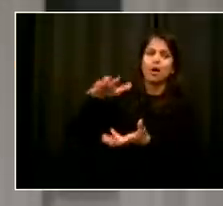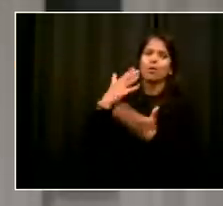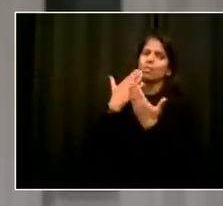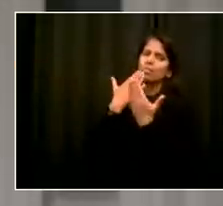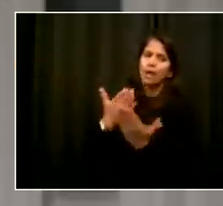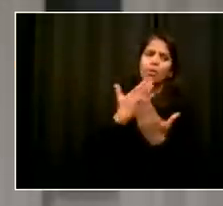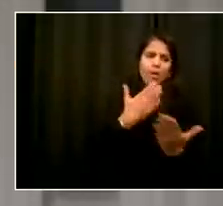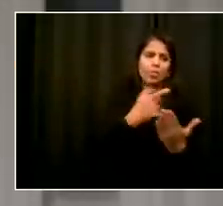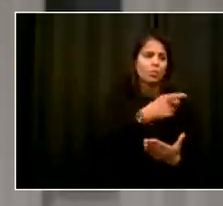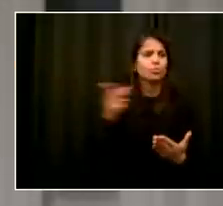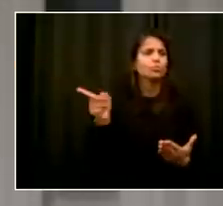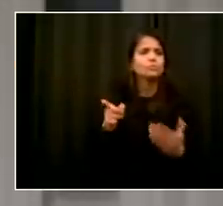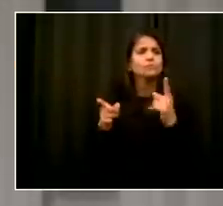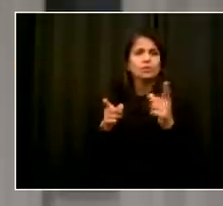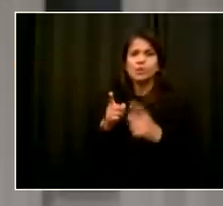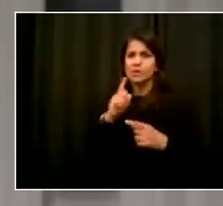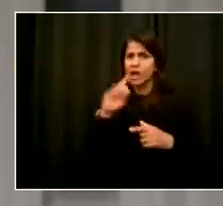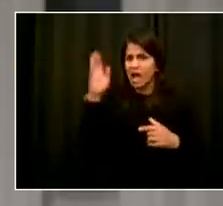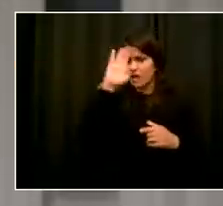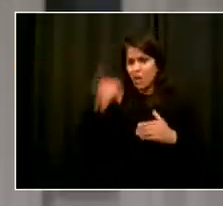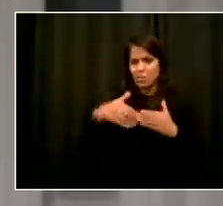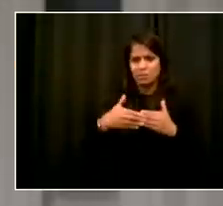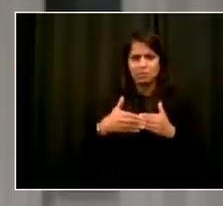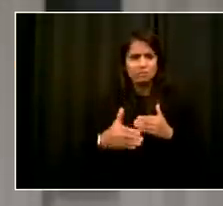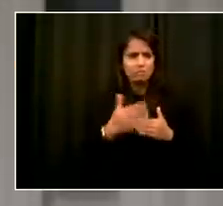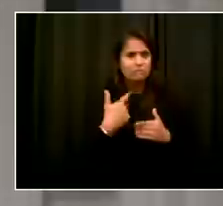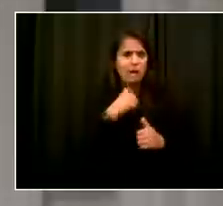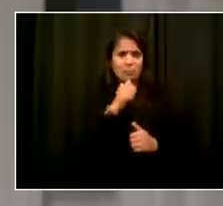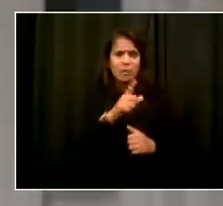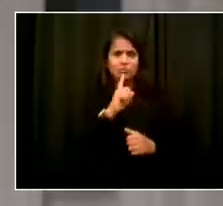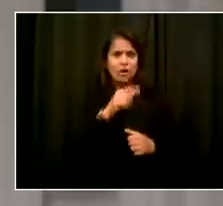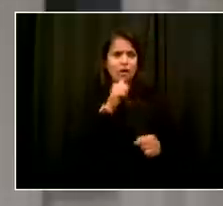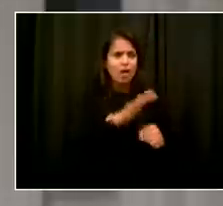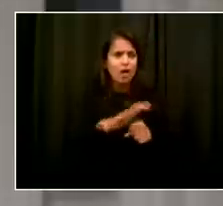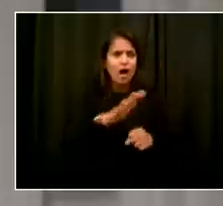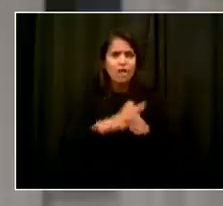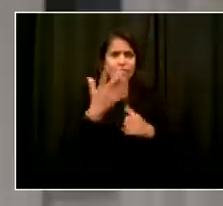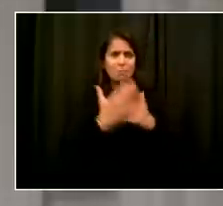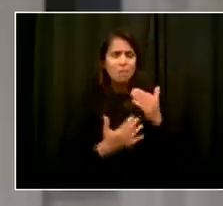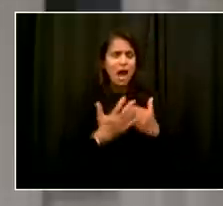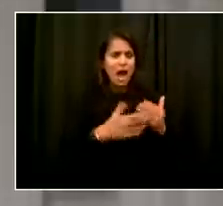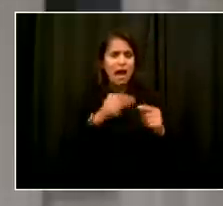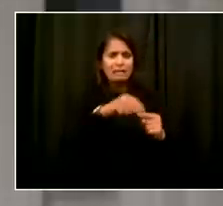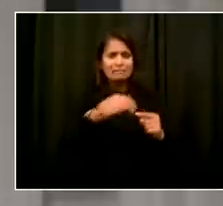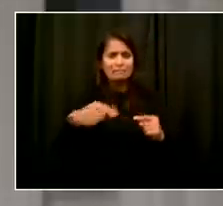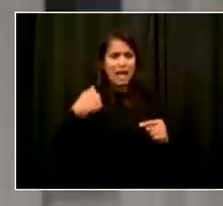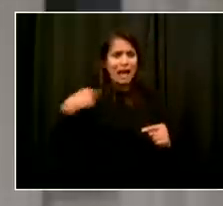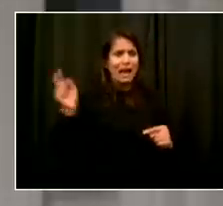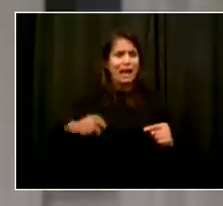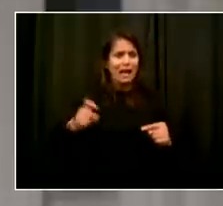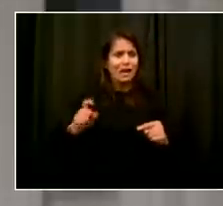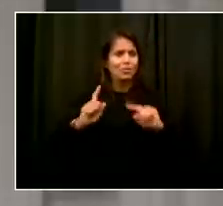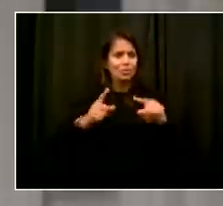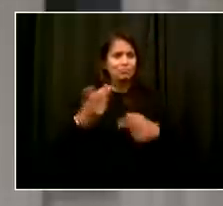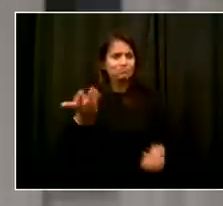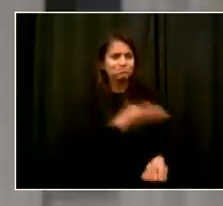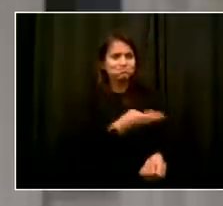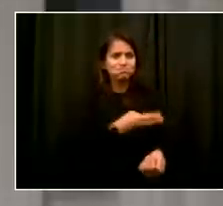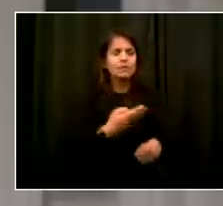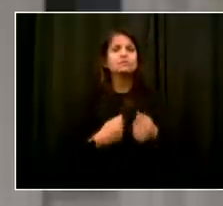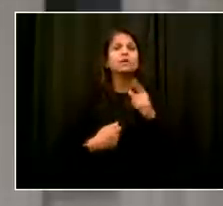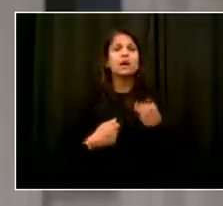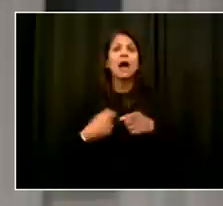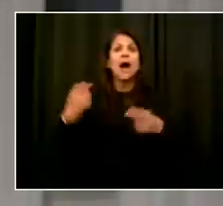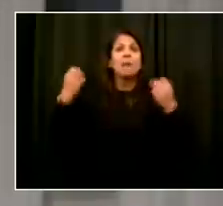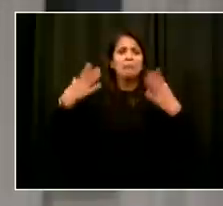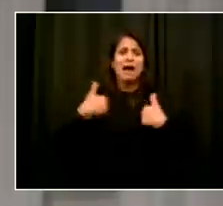not just us. Blood is needed for cancer patients, accident victims, mothers experiencing complicated births, just to name a